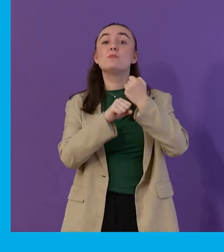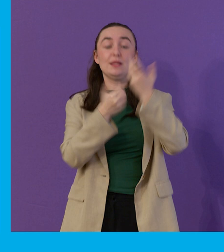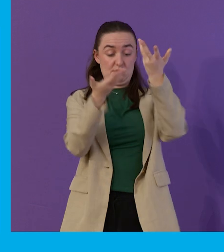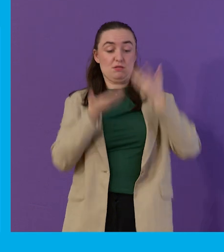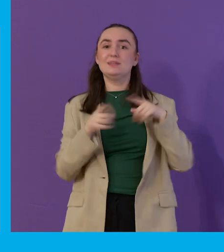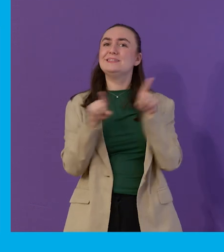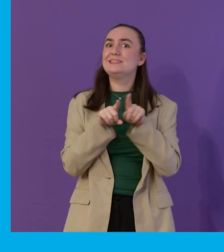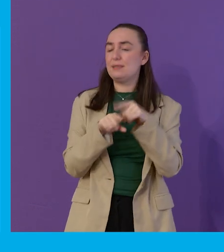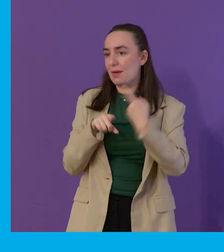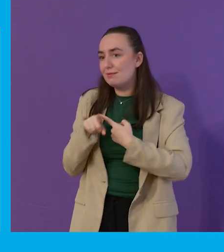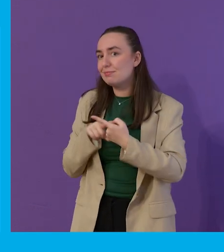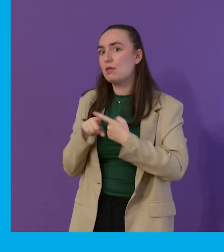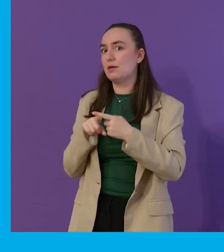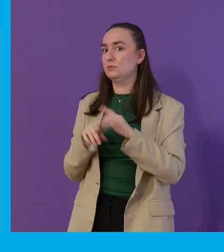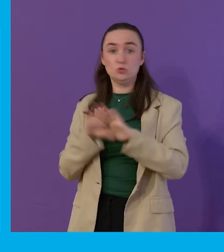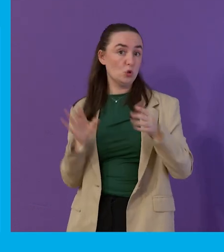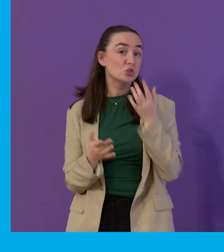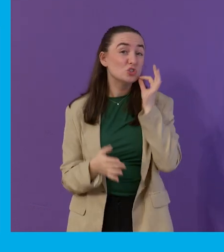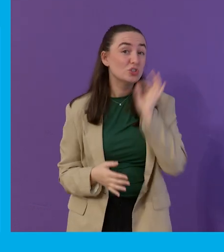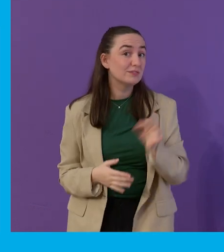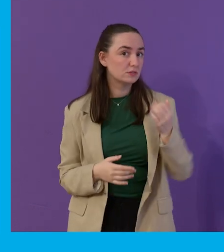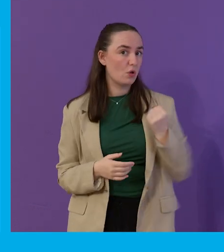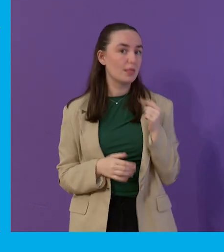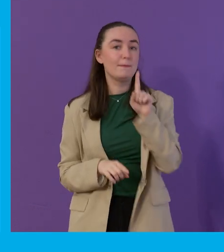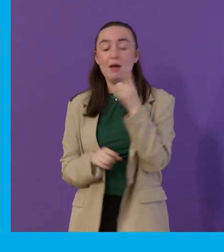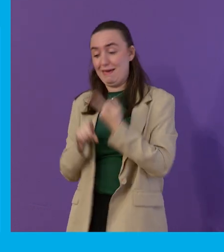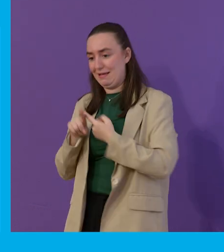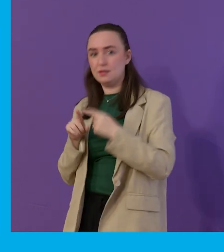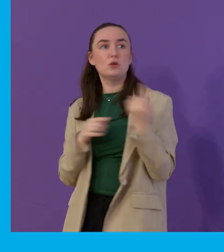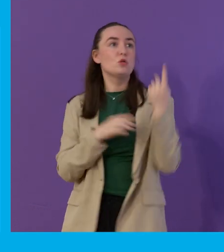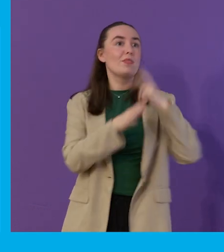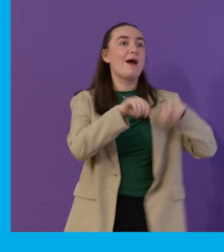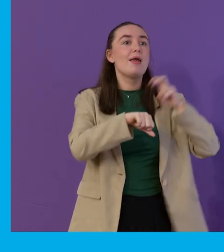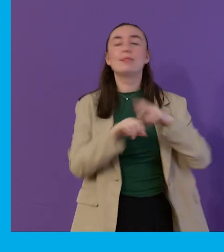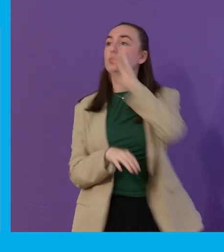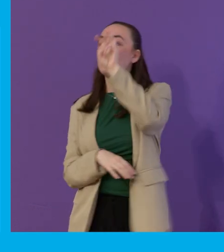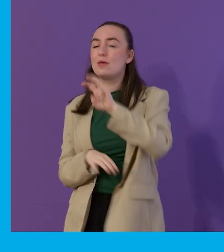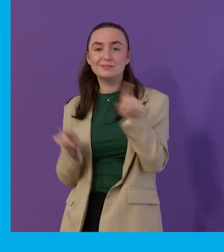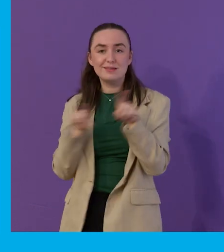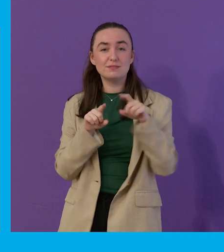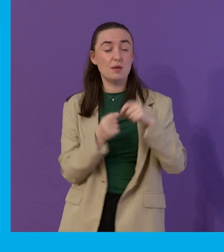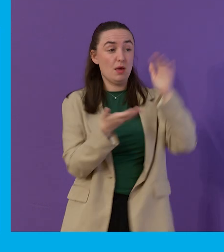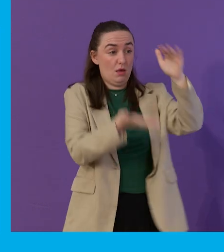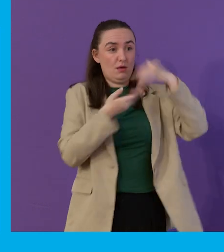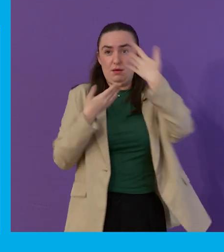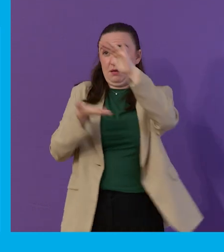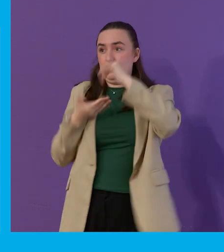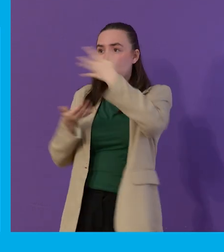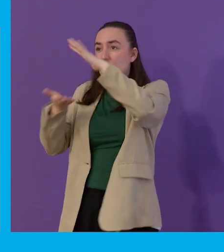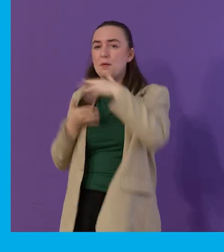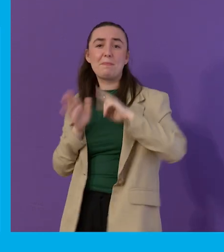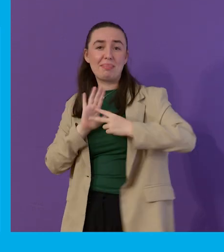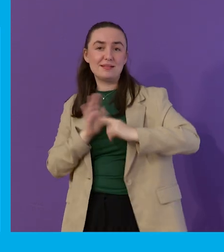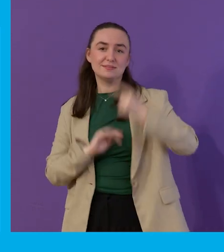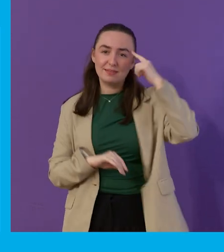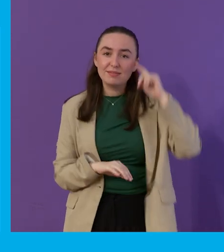have this in England as well. It happens in Northern Ireland and in Wales. It's across the UK. And actually, in a way, I think the